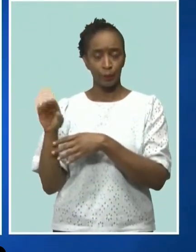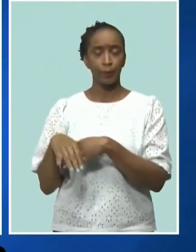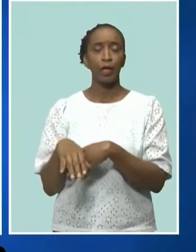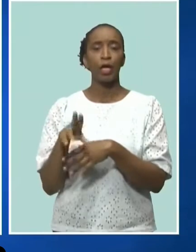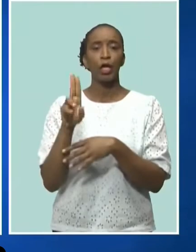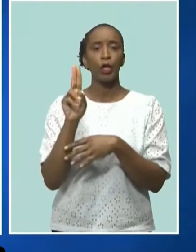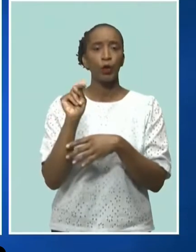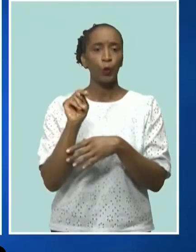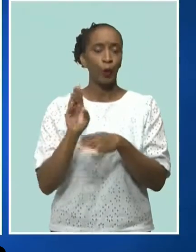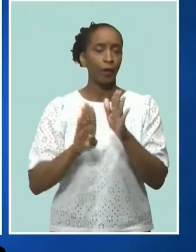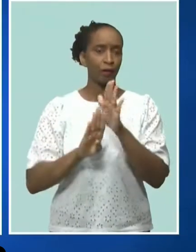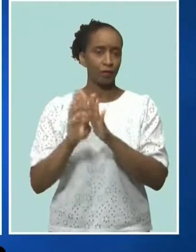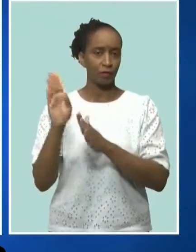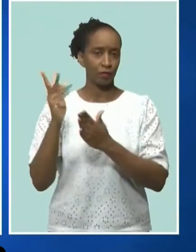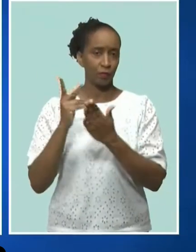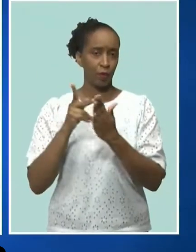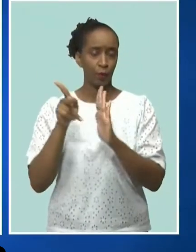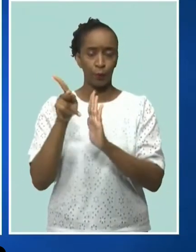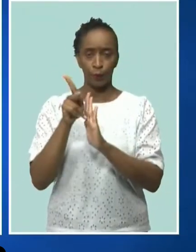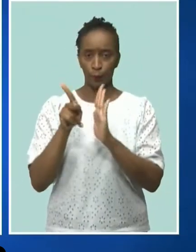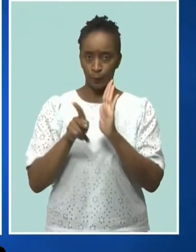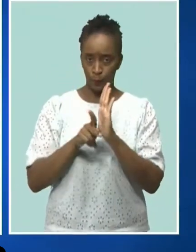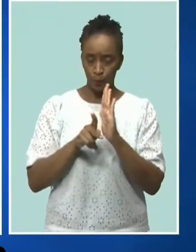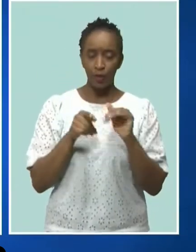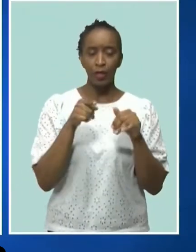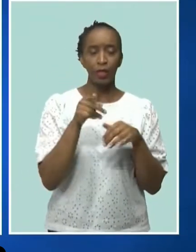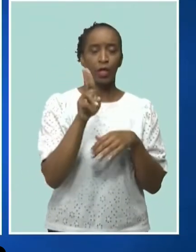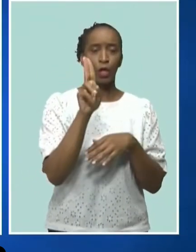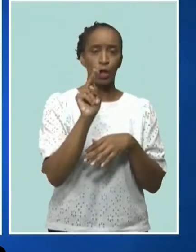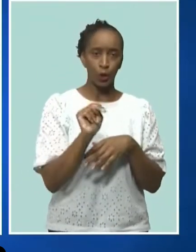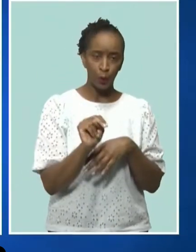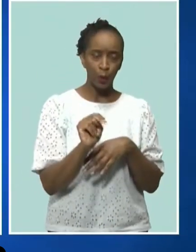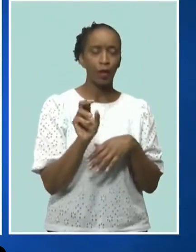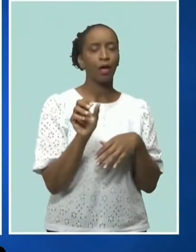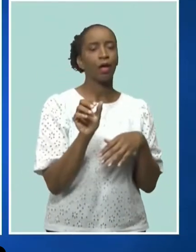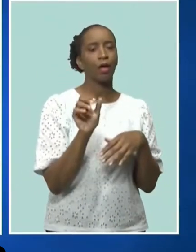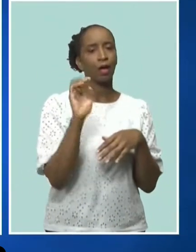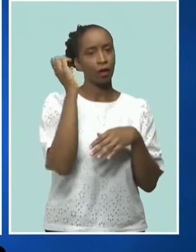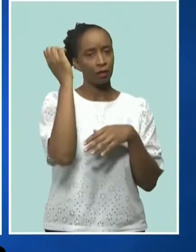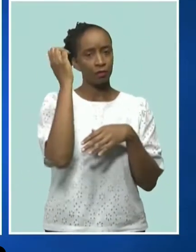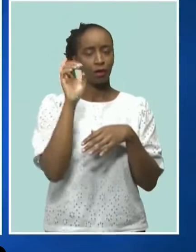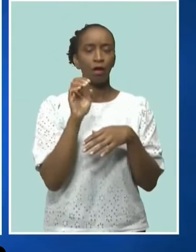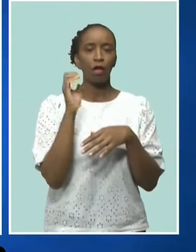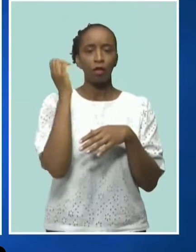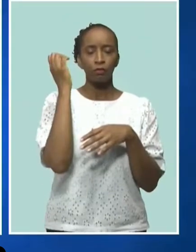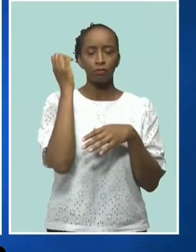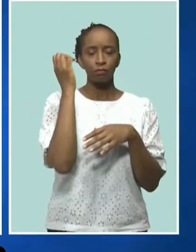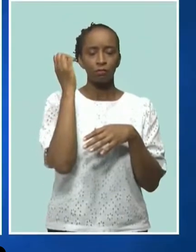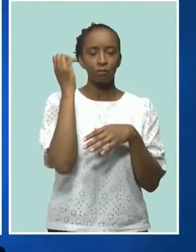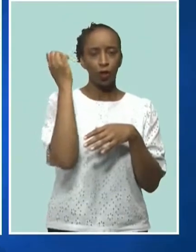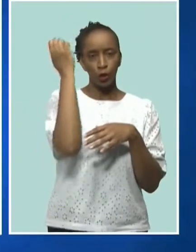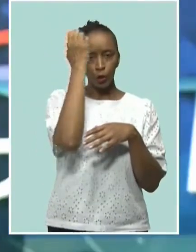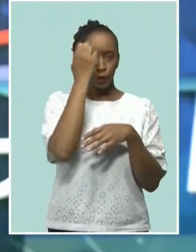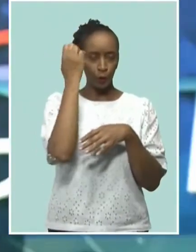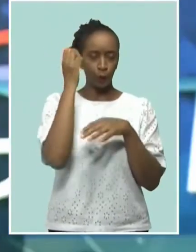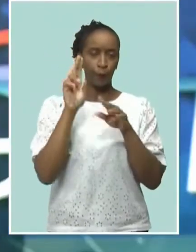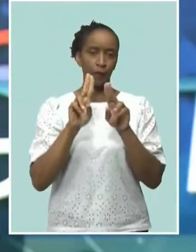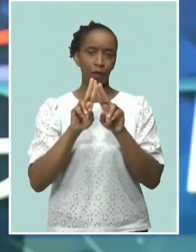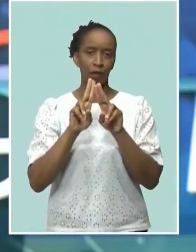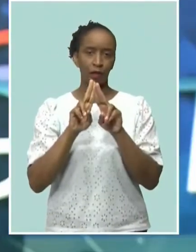Development Program, Peace Justice, and the European Union. Anesta Henry, CBC News.